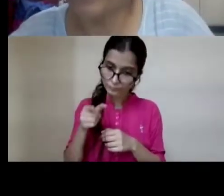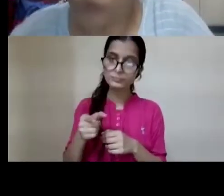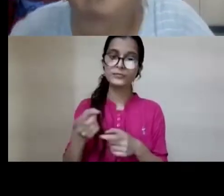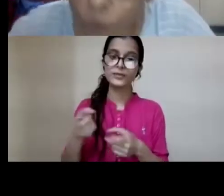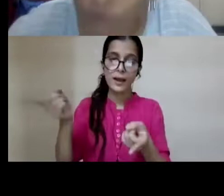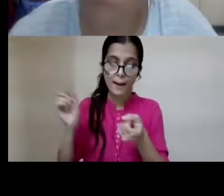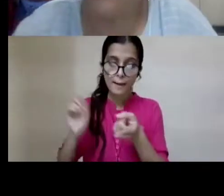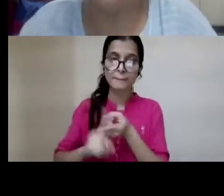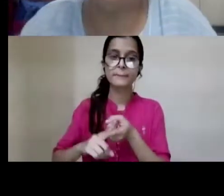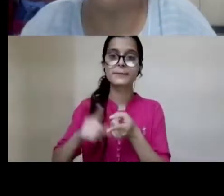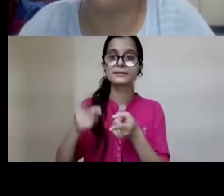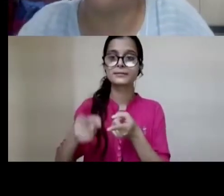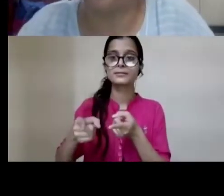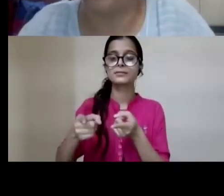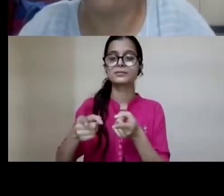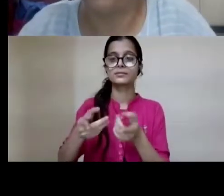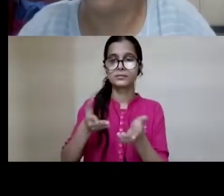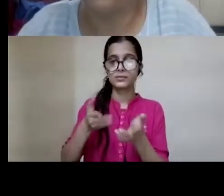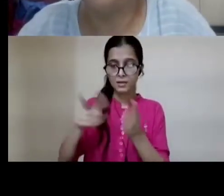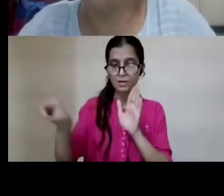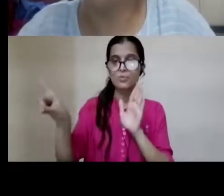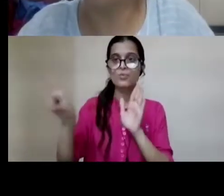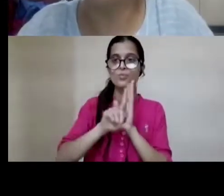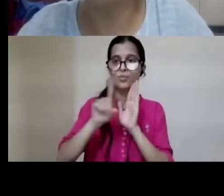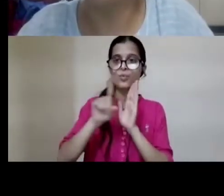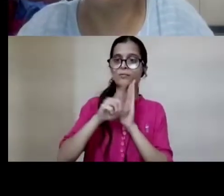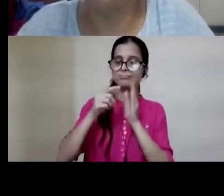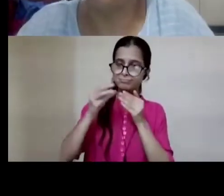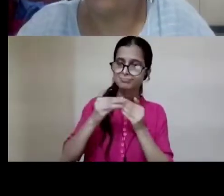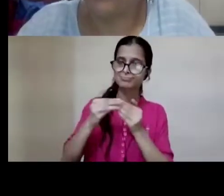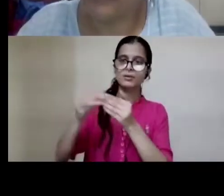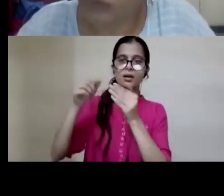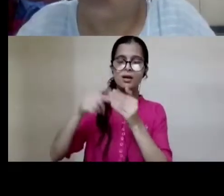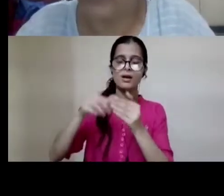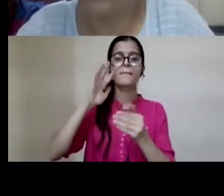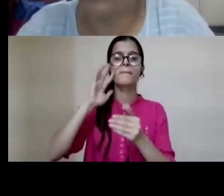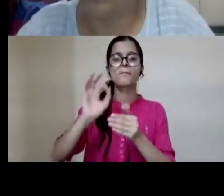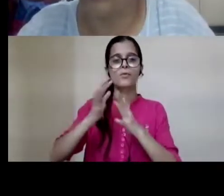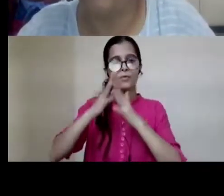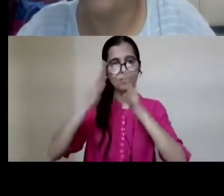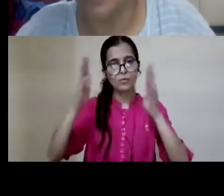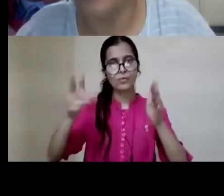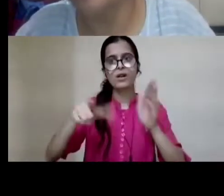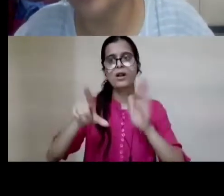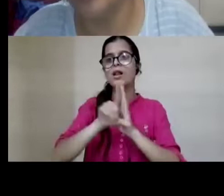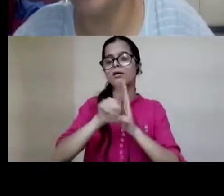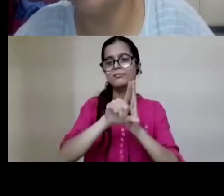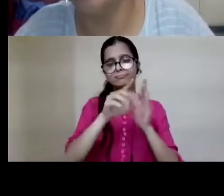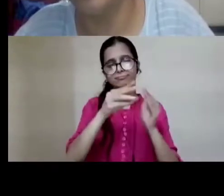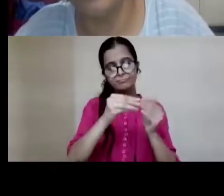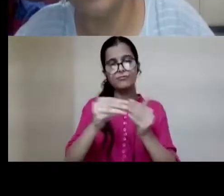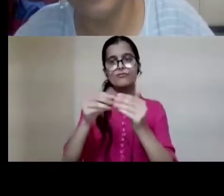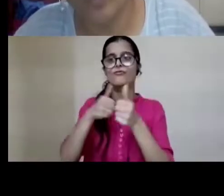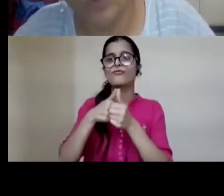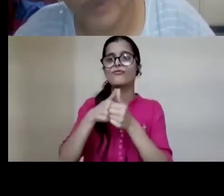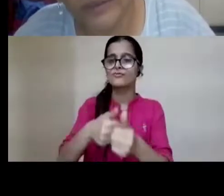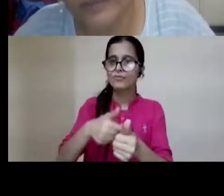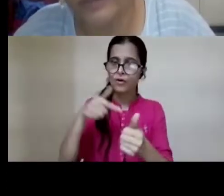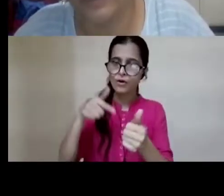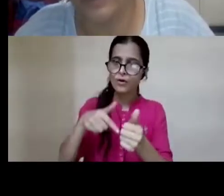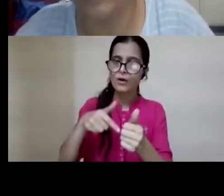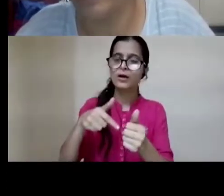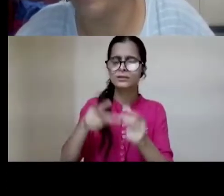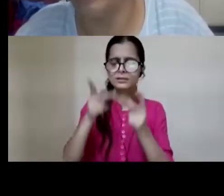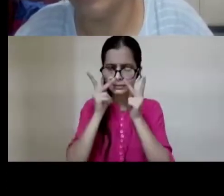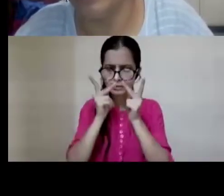happens through the medium of the law, it's important to both interrogate the law as well as to see where is